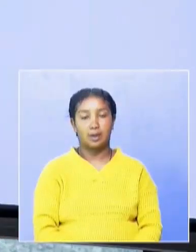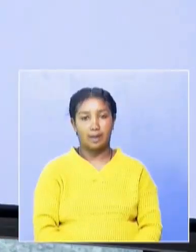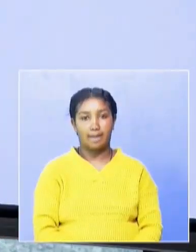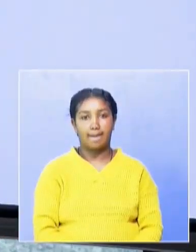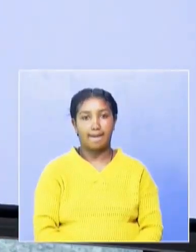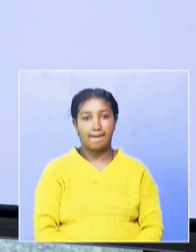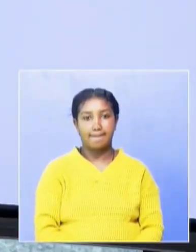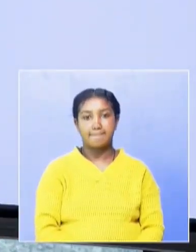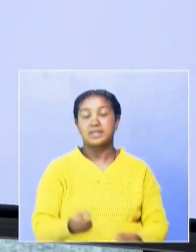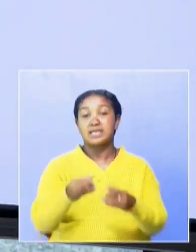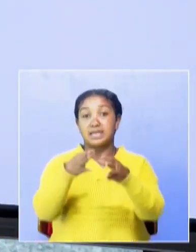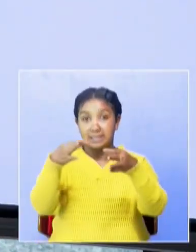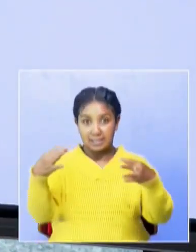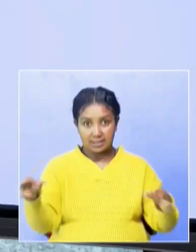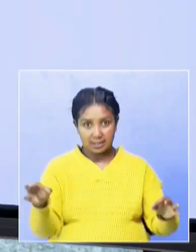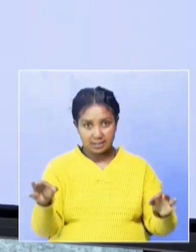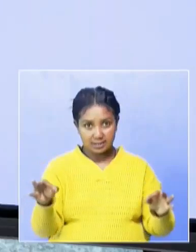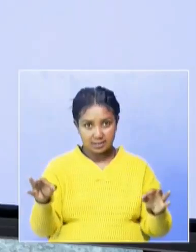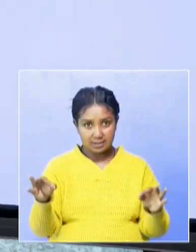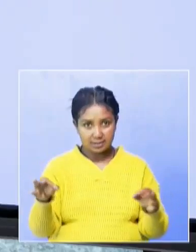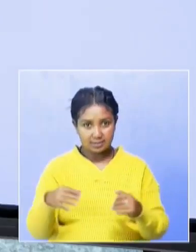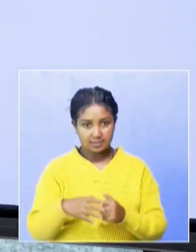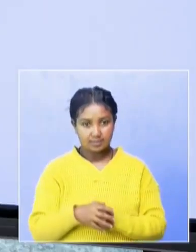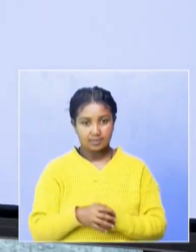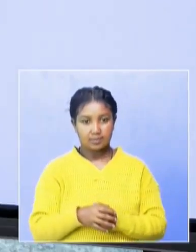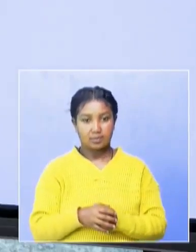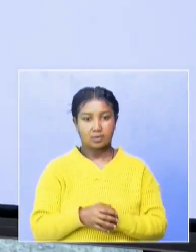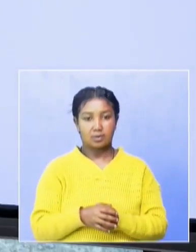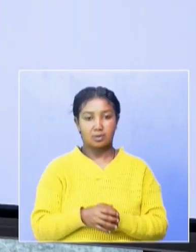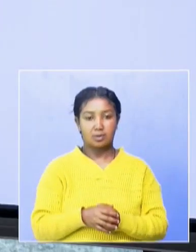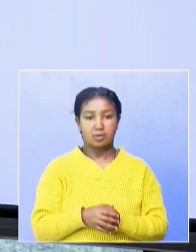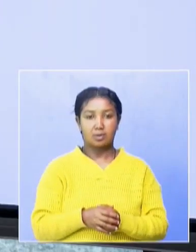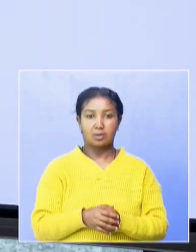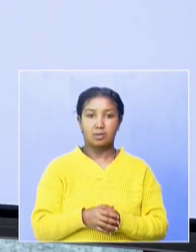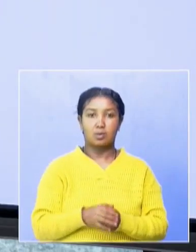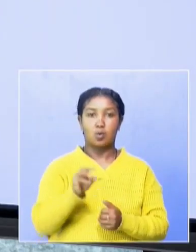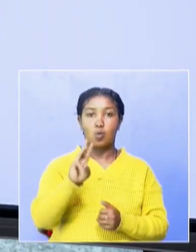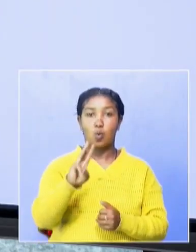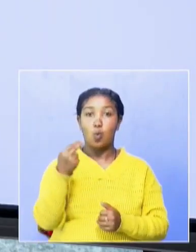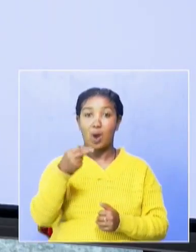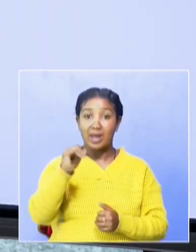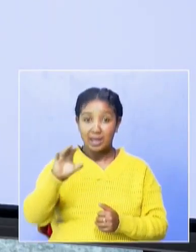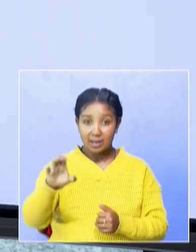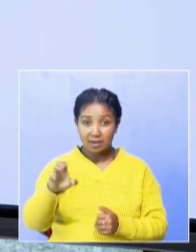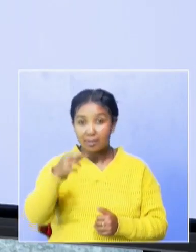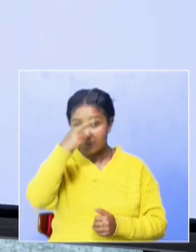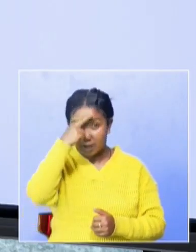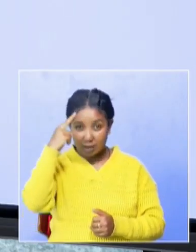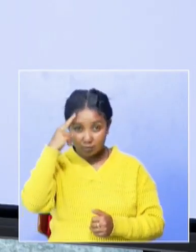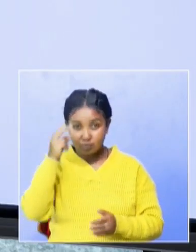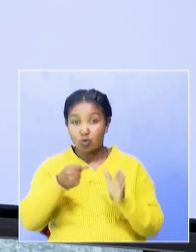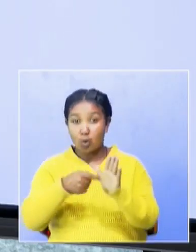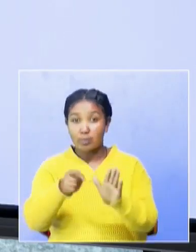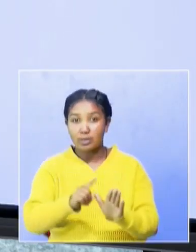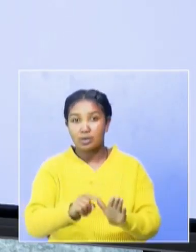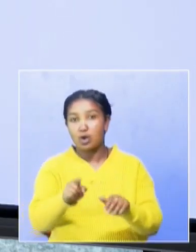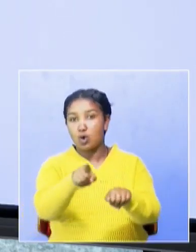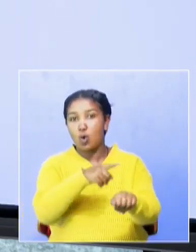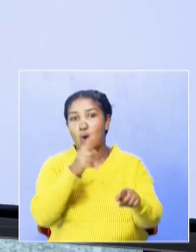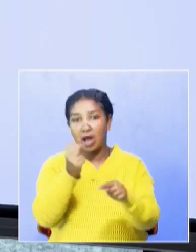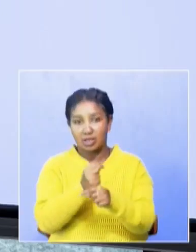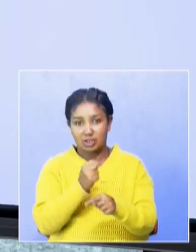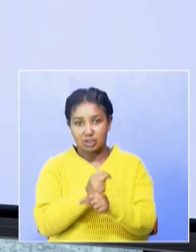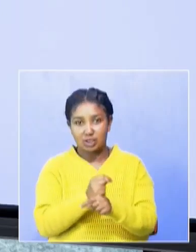Look, in this sentence, we put here while because it shows long